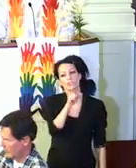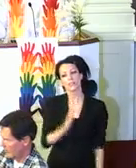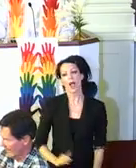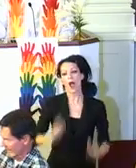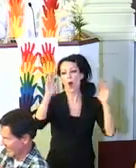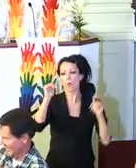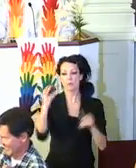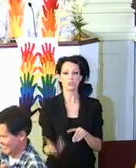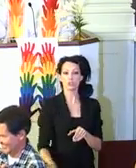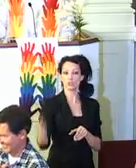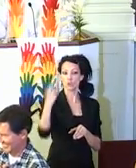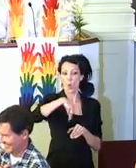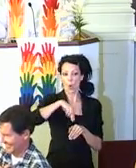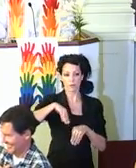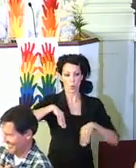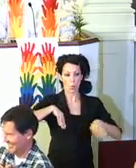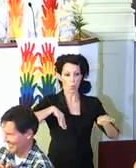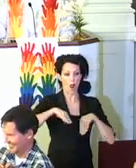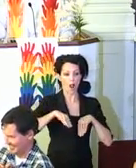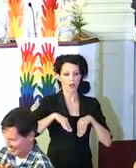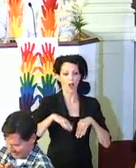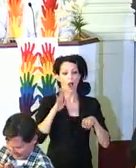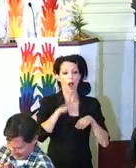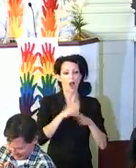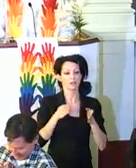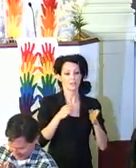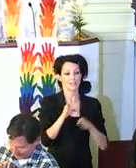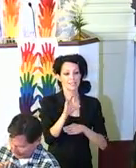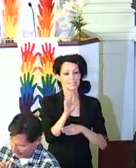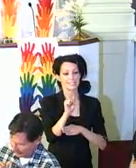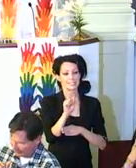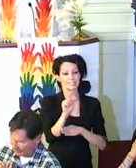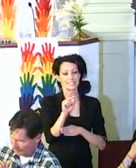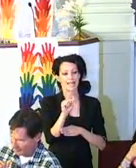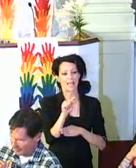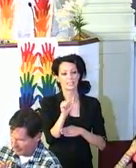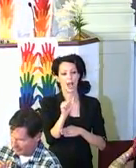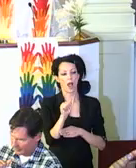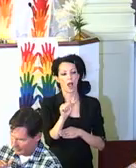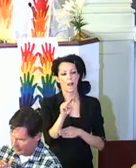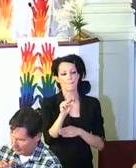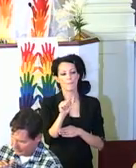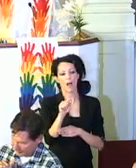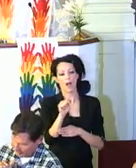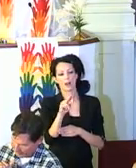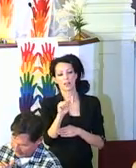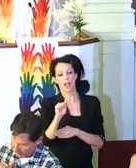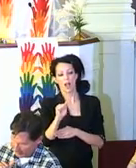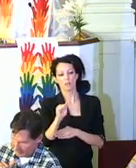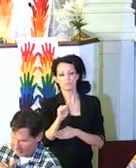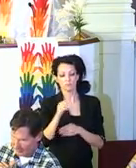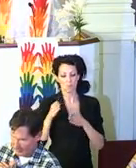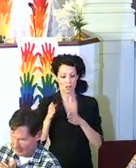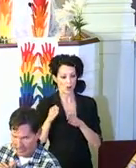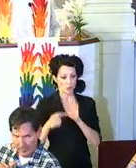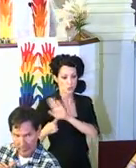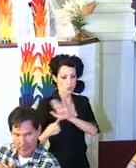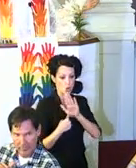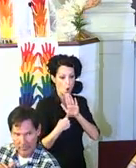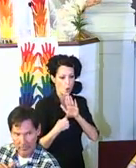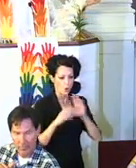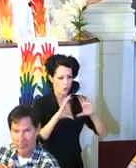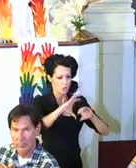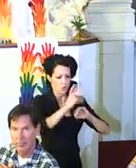walk with us tomorrow along Santa Monica Boulevard and to express our global faith and our global pride. And what a wonderful way